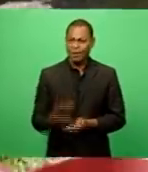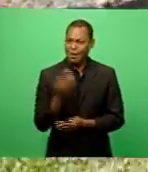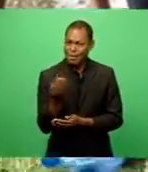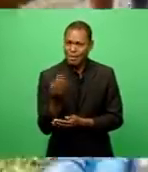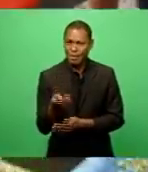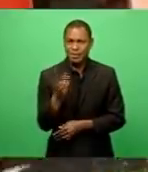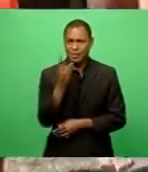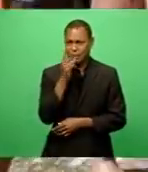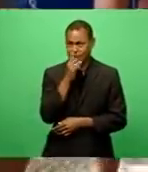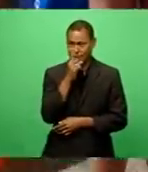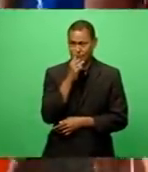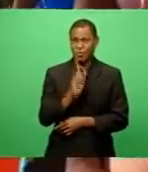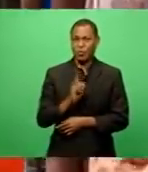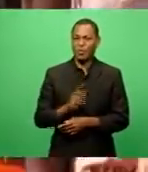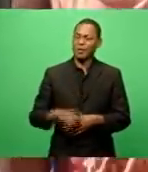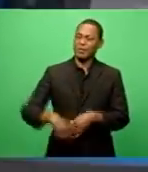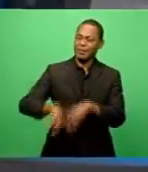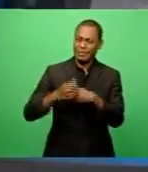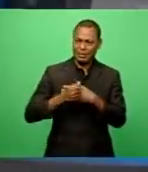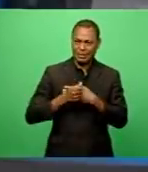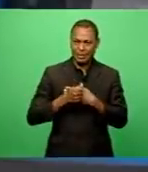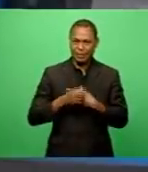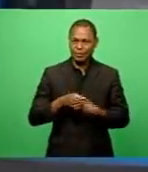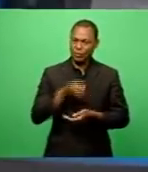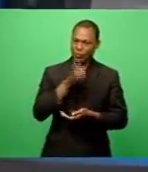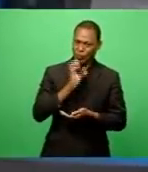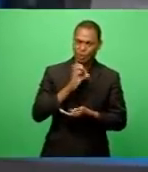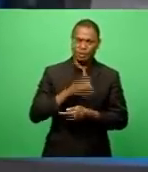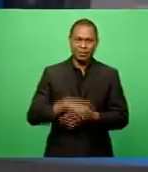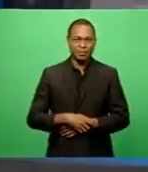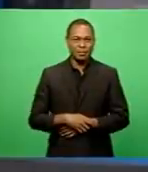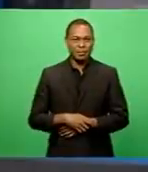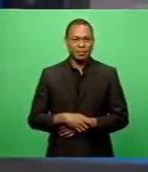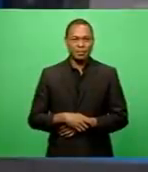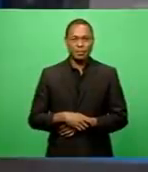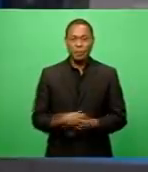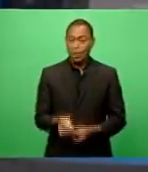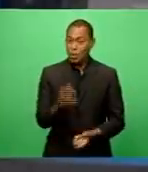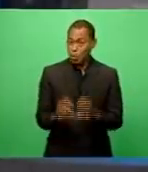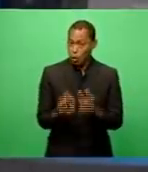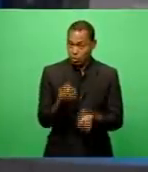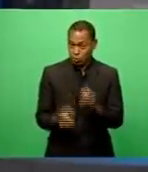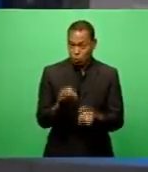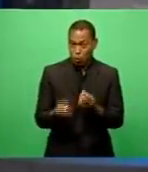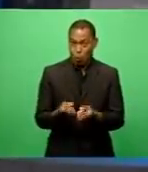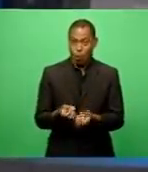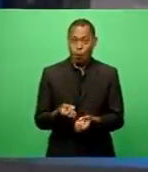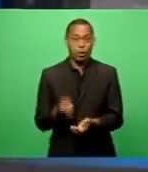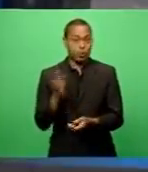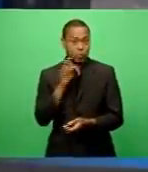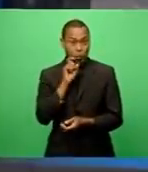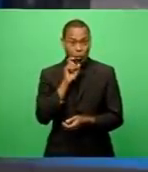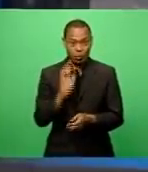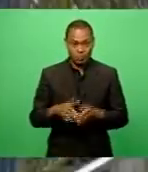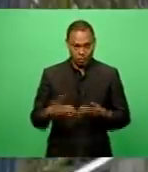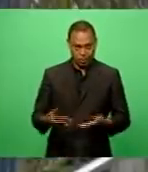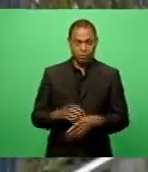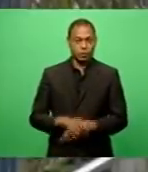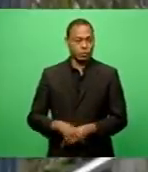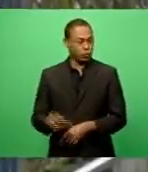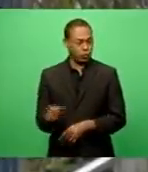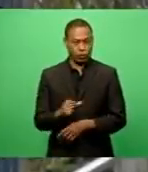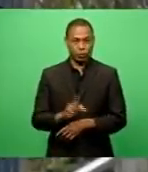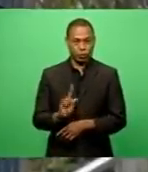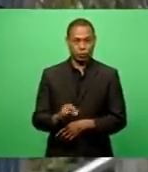make sure water is safe for consumption. And also, people should be boiling water at the moment until we actually notify them not to boil water.